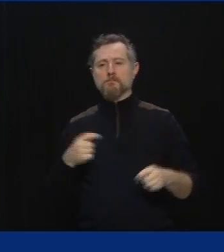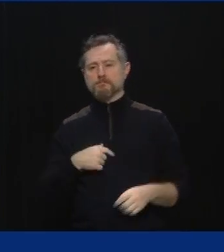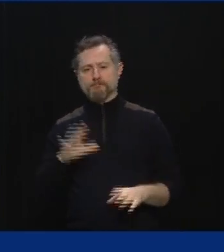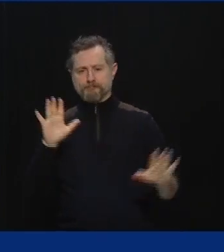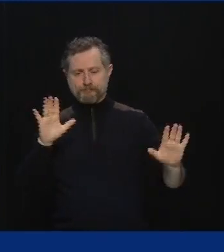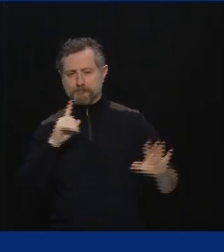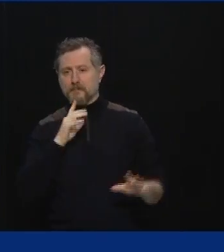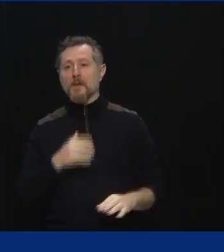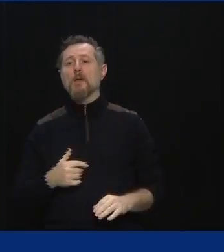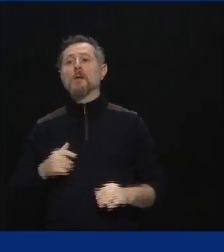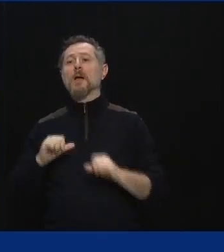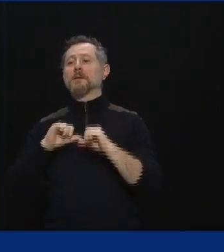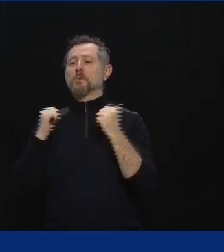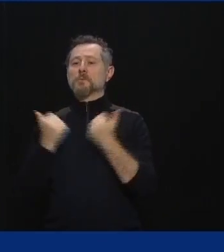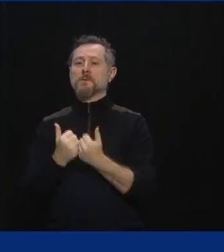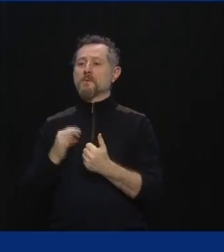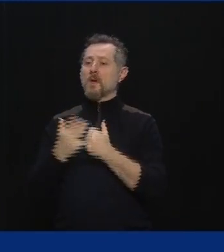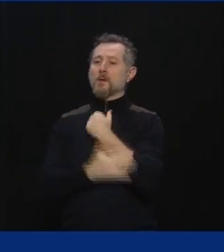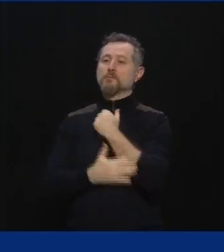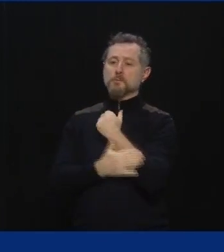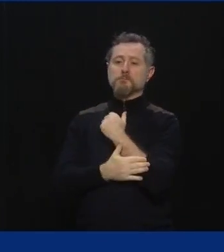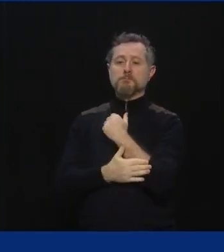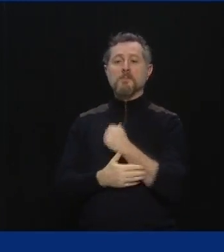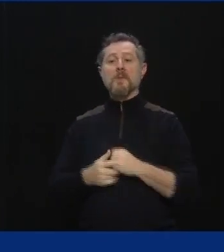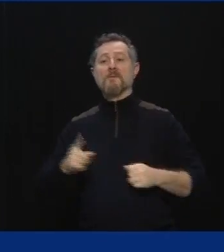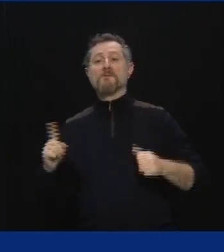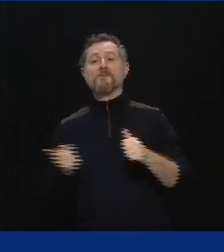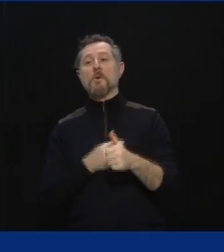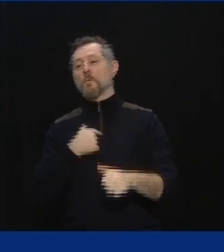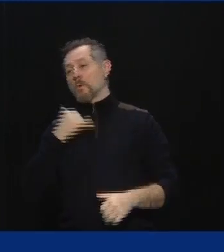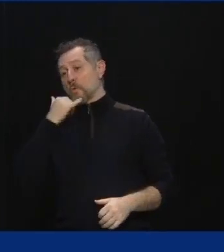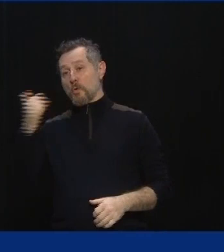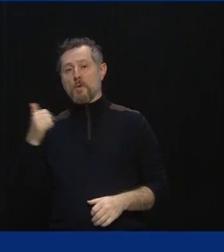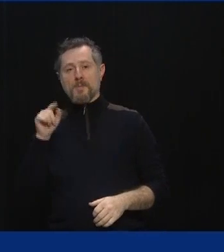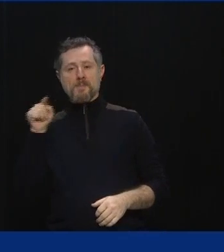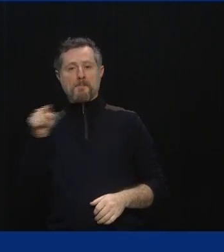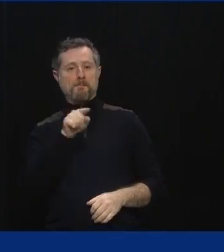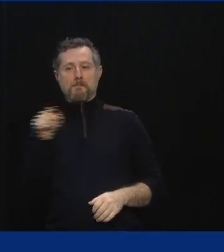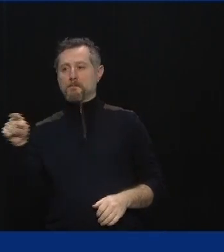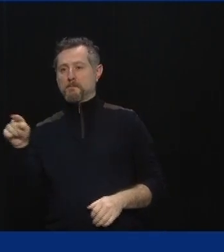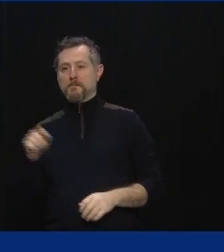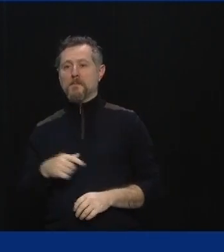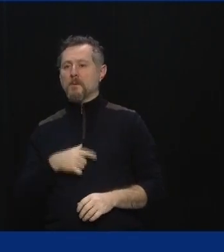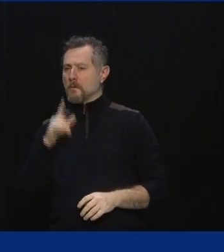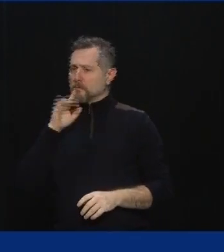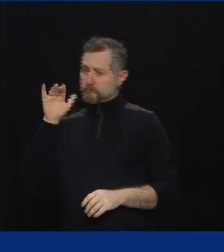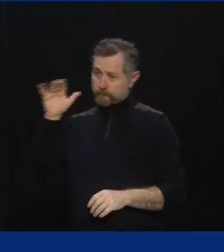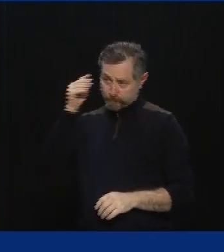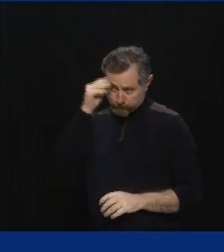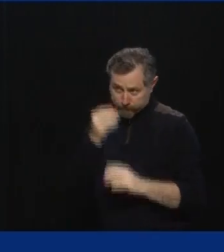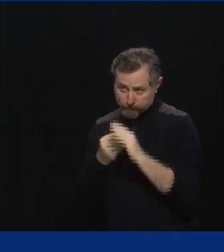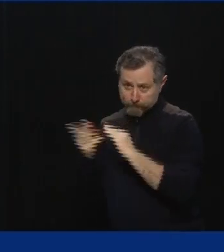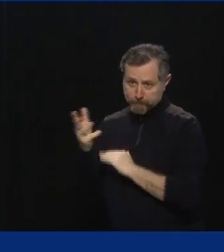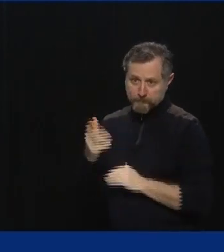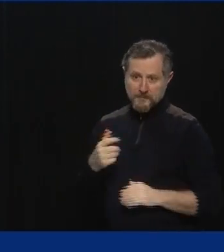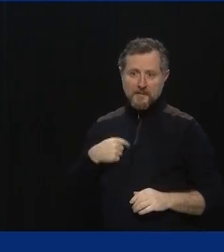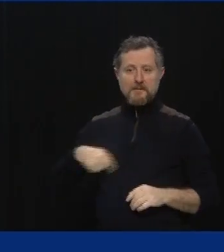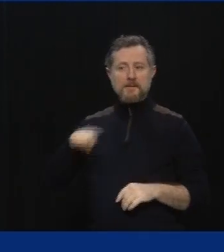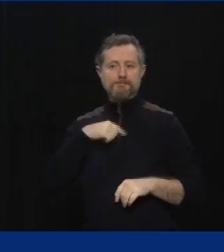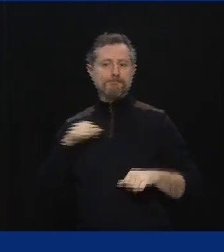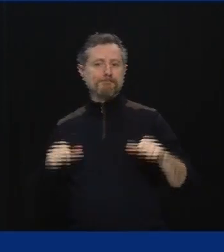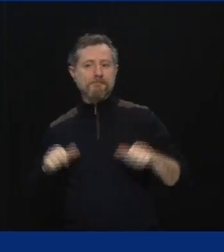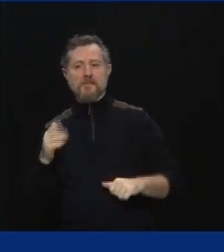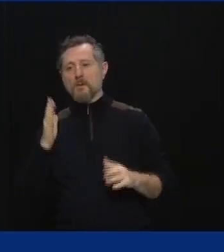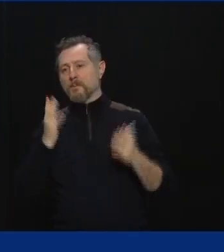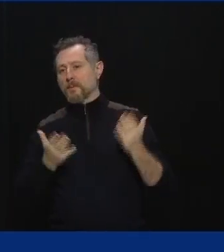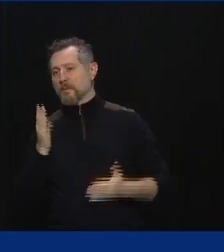Association of Counties. I called them first while I was still contemplating this. I said, I want you to know that this is something that I believe